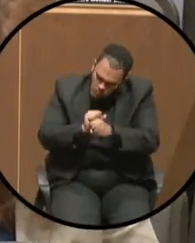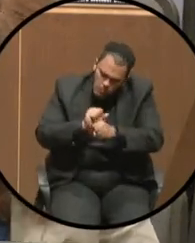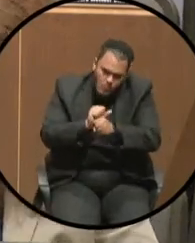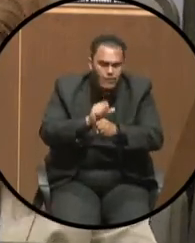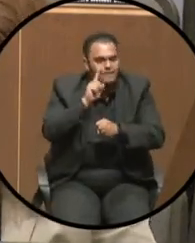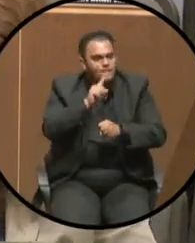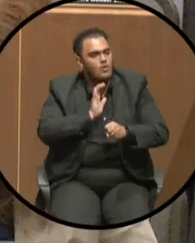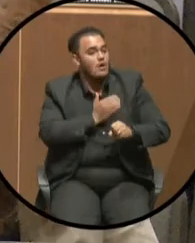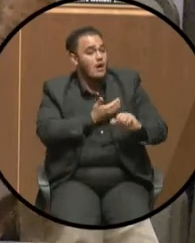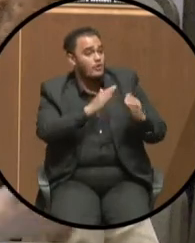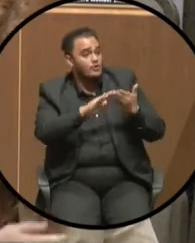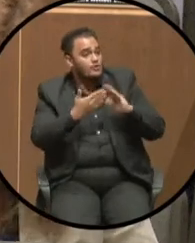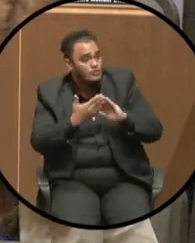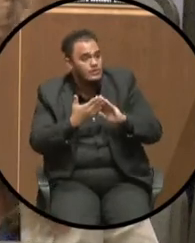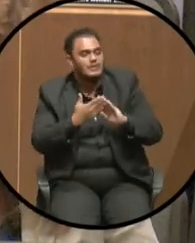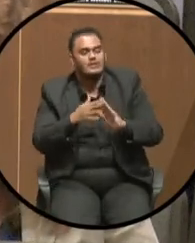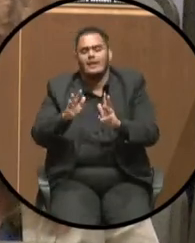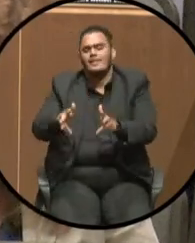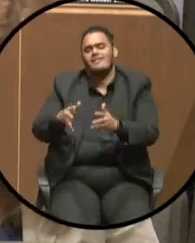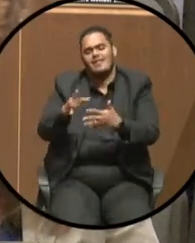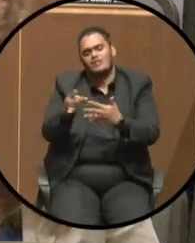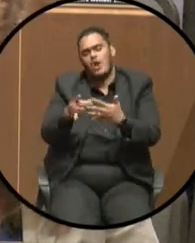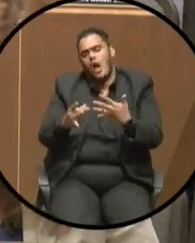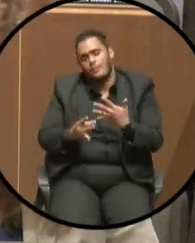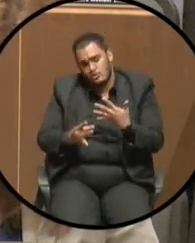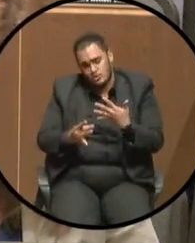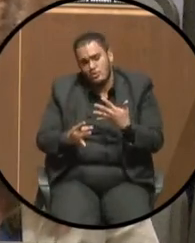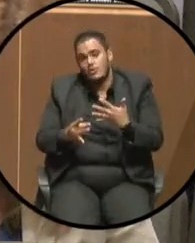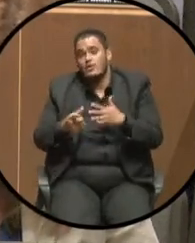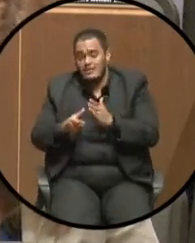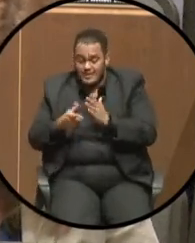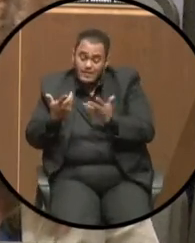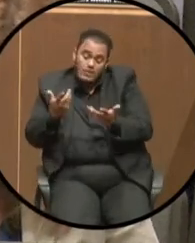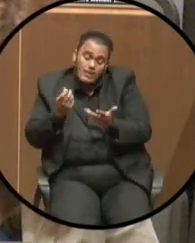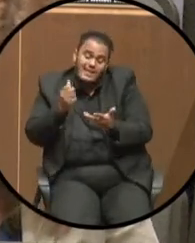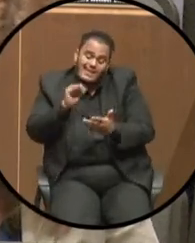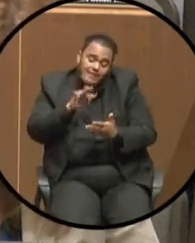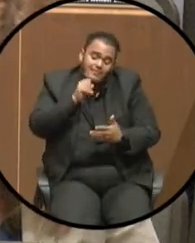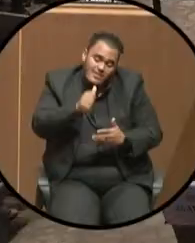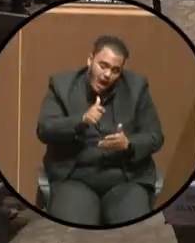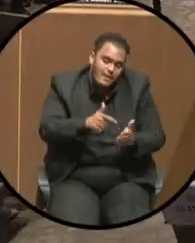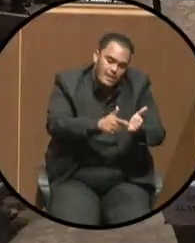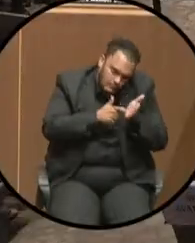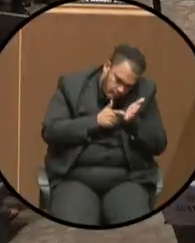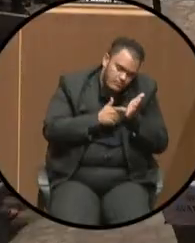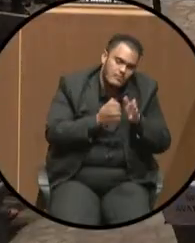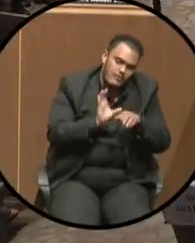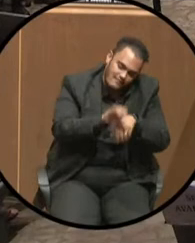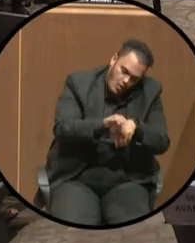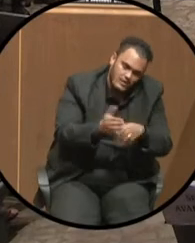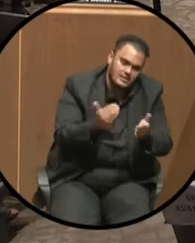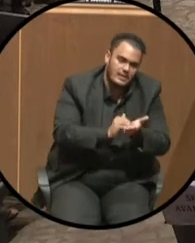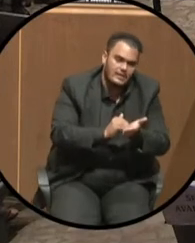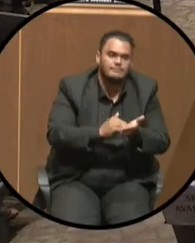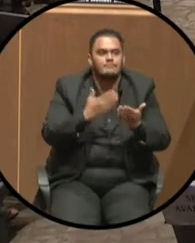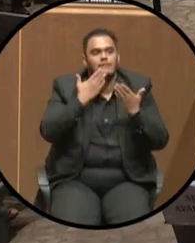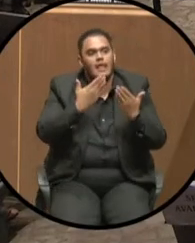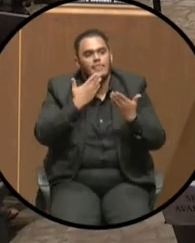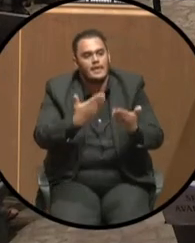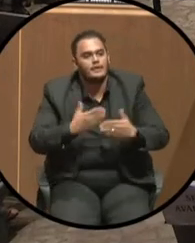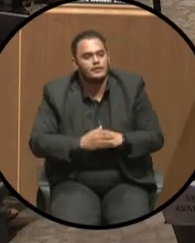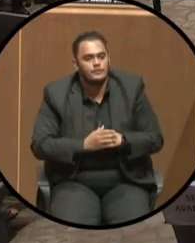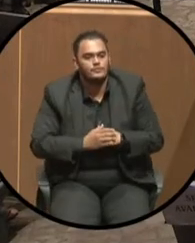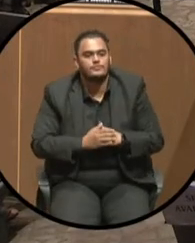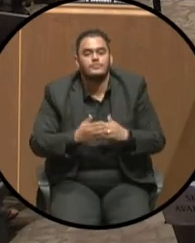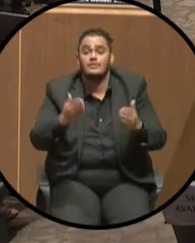least keep this as optional, if not revisit it and make it mandatory. So thank you for your time. Thank you. All right, let's take